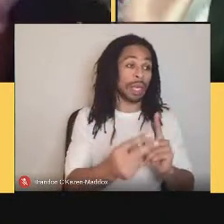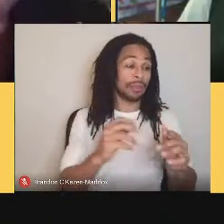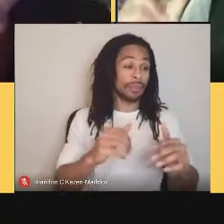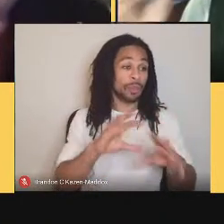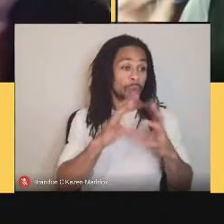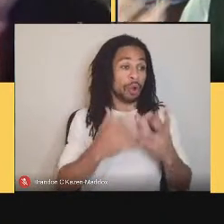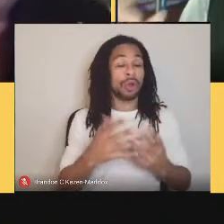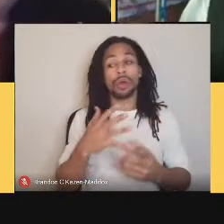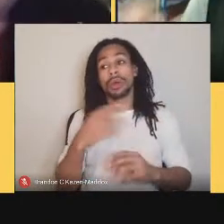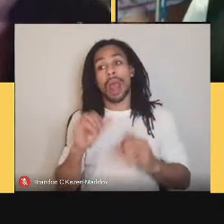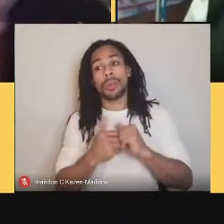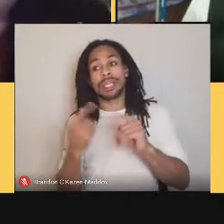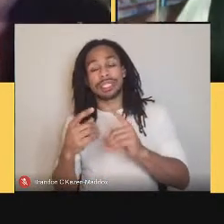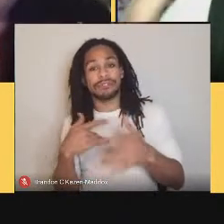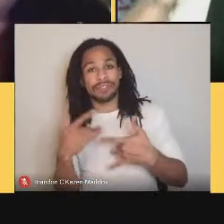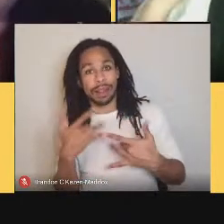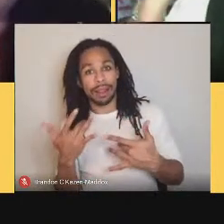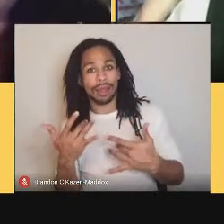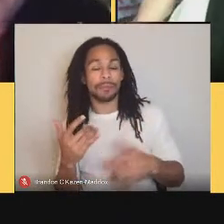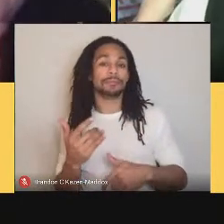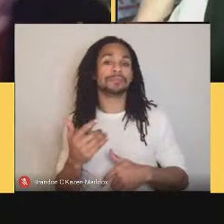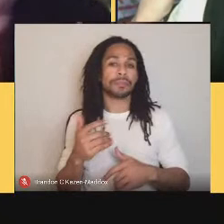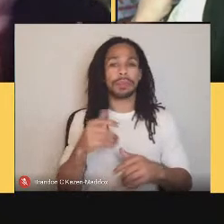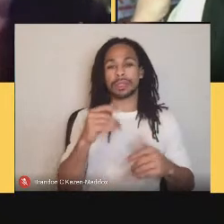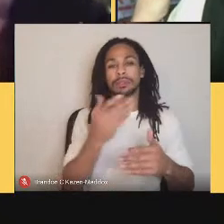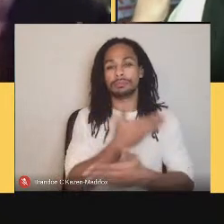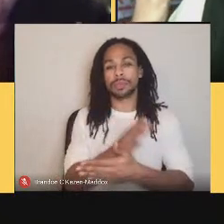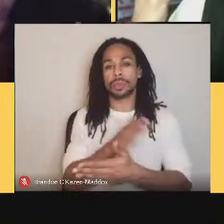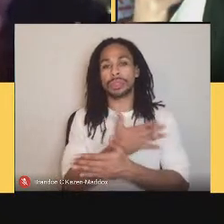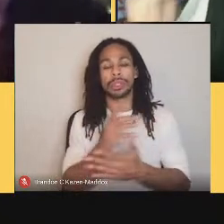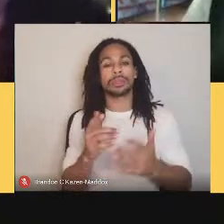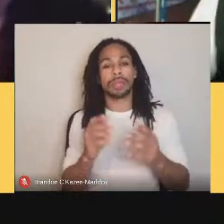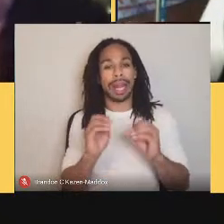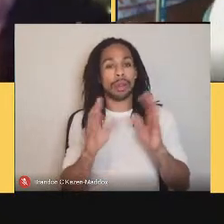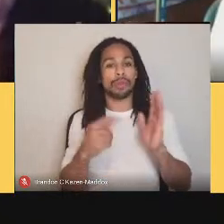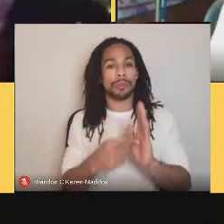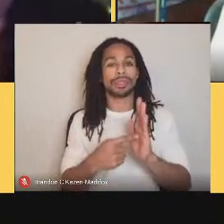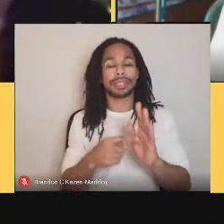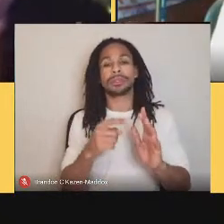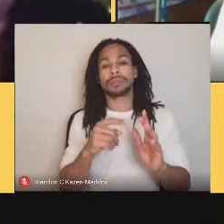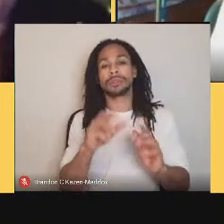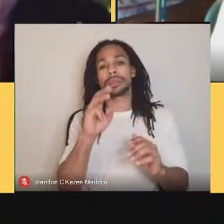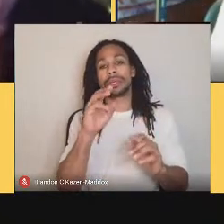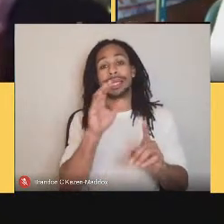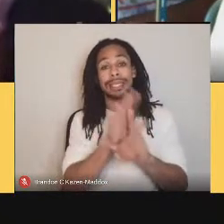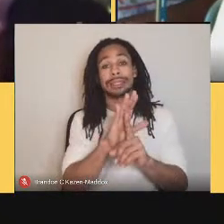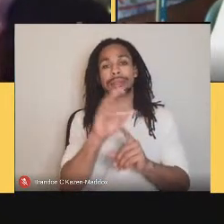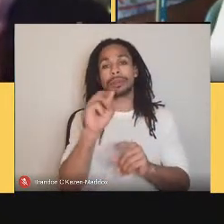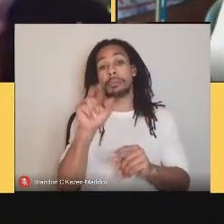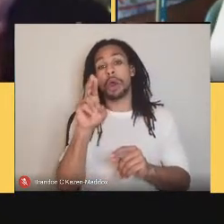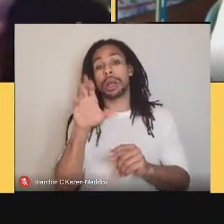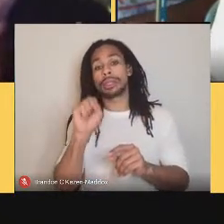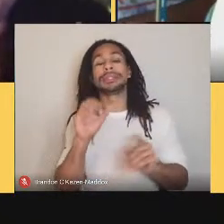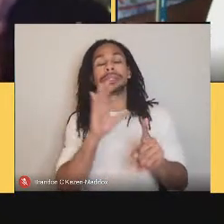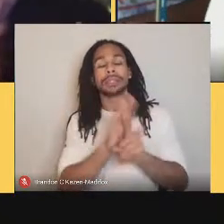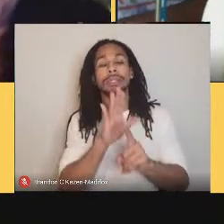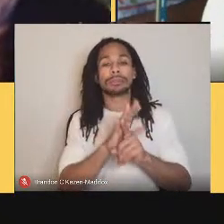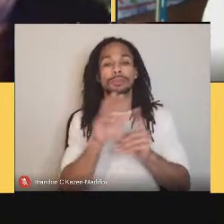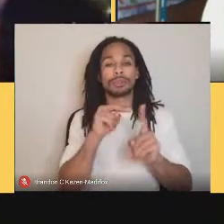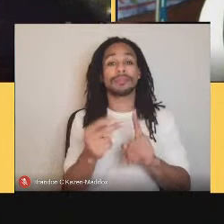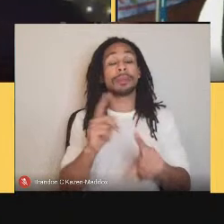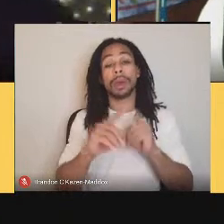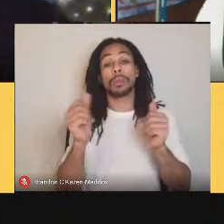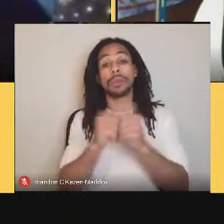music is a very clear representation from Marcus's perspective. With Swiss and Lali,